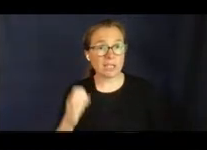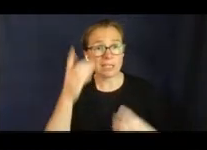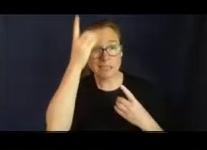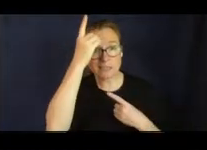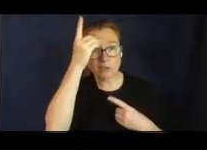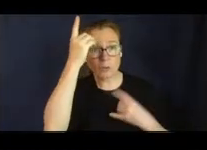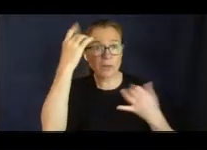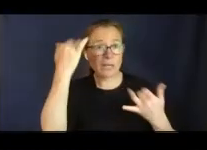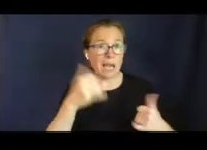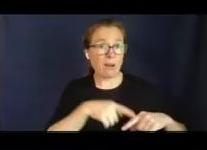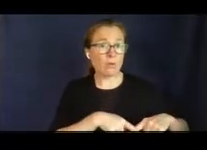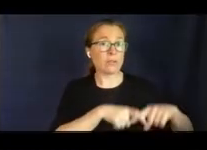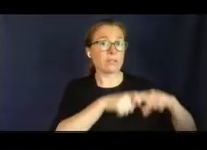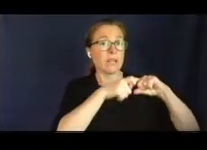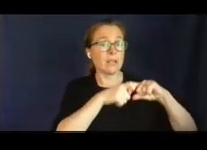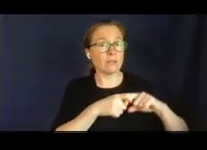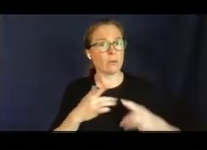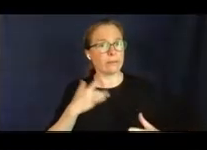Very exciting initial observation.